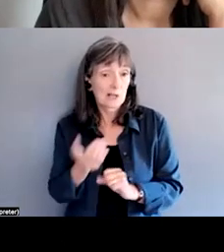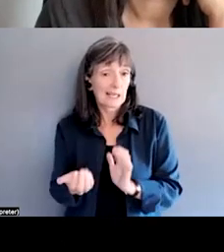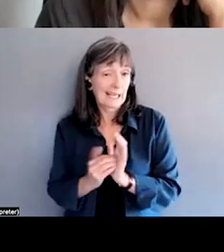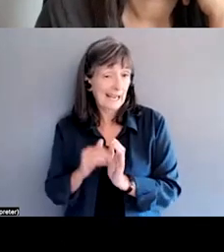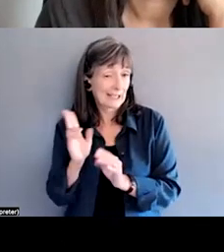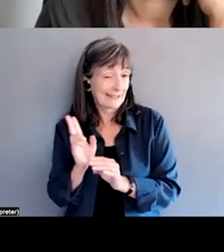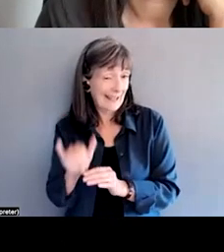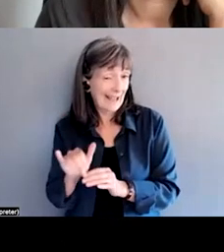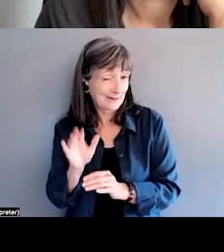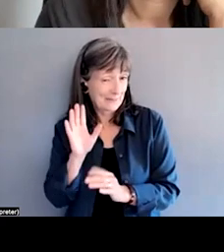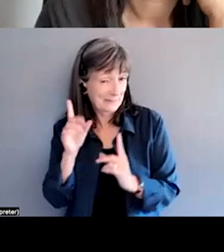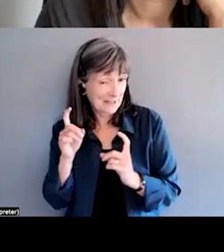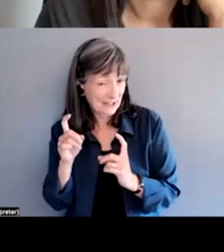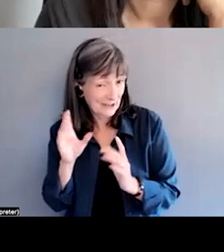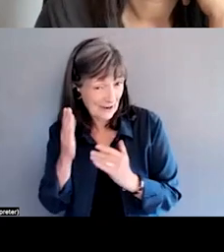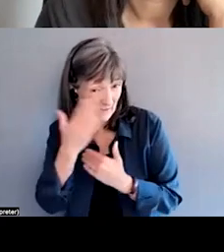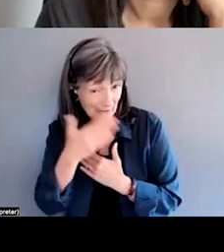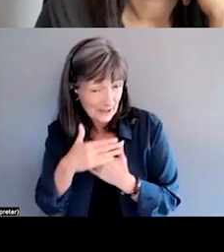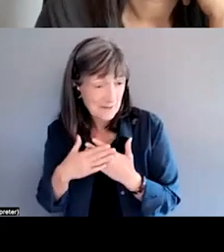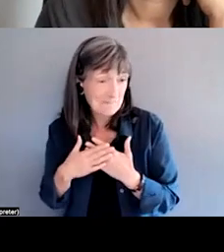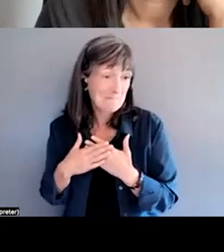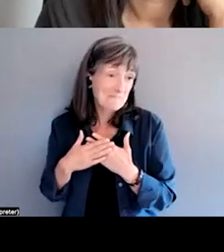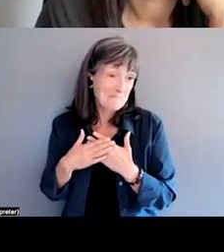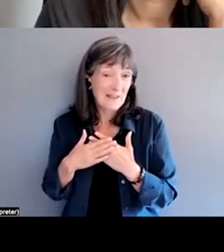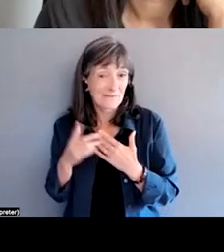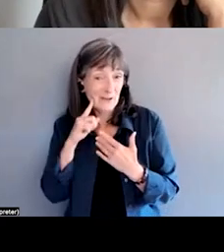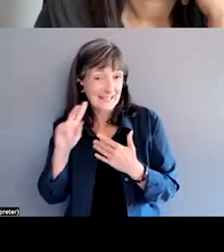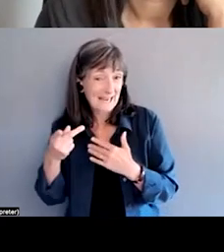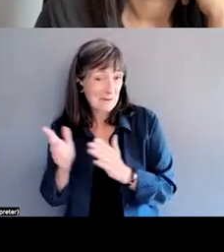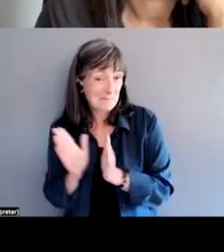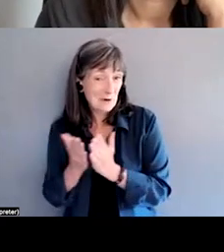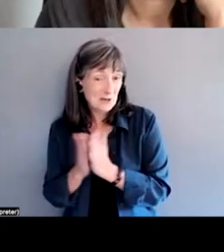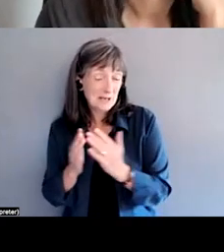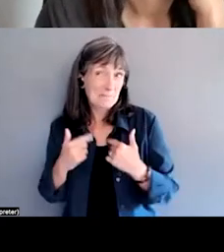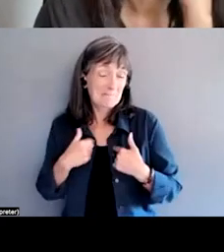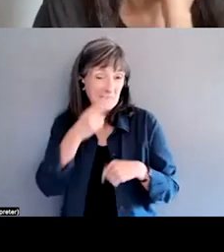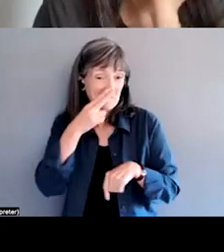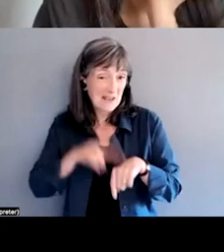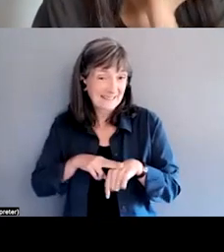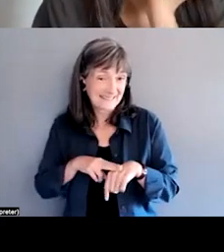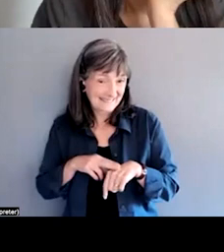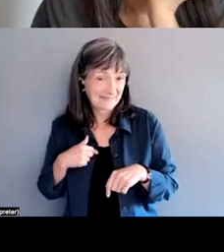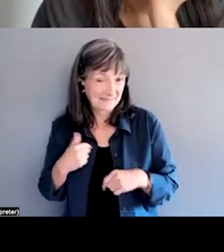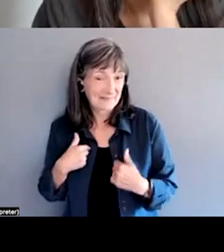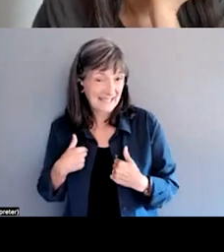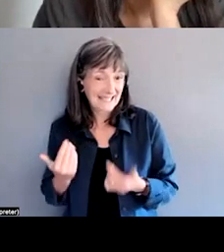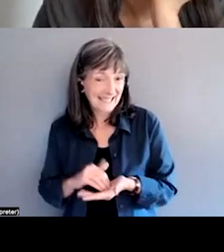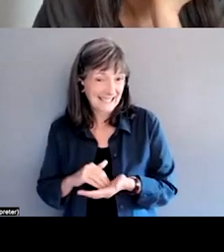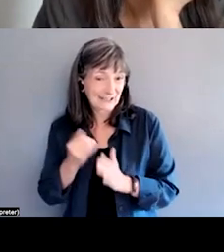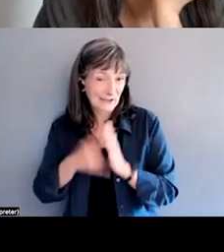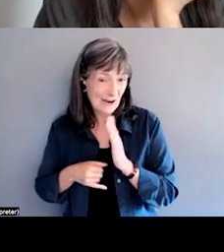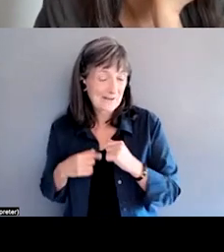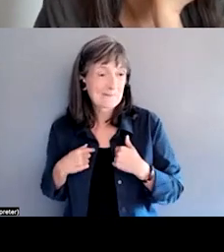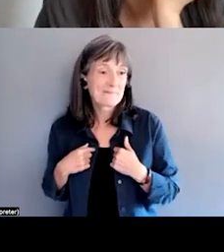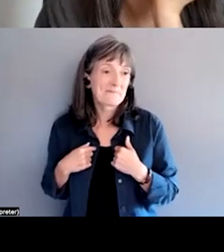cover and then to create a companion, which will be fun. But yeah, that was back in the days